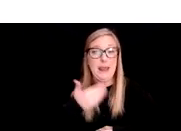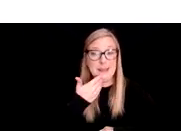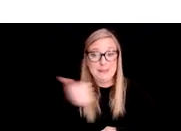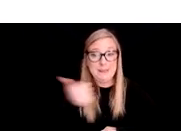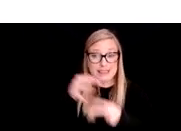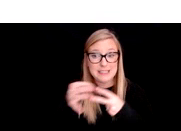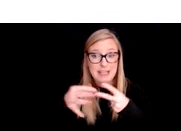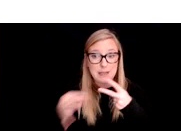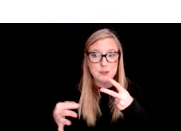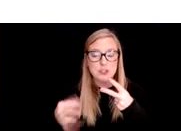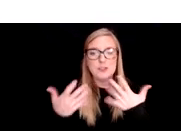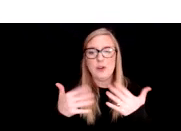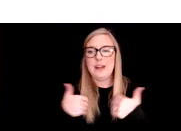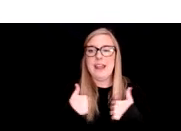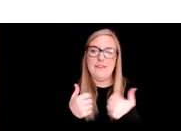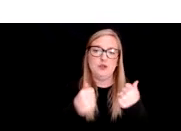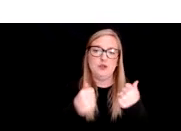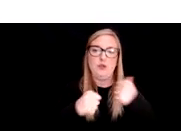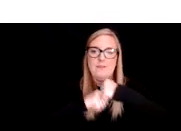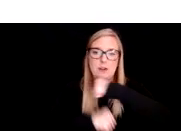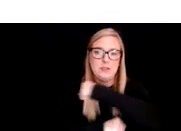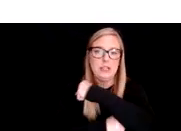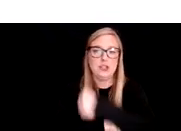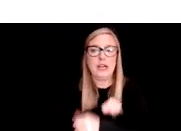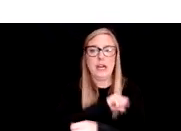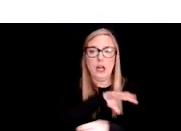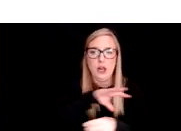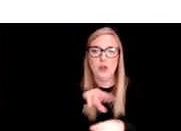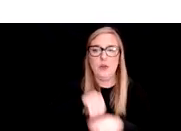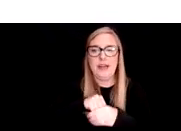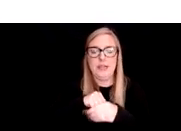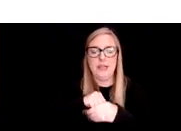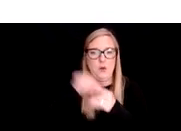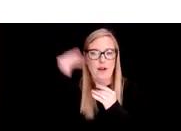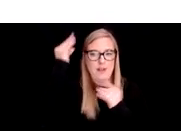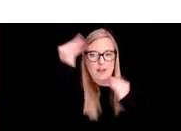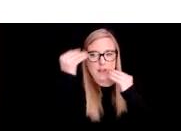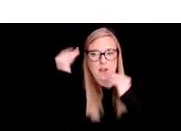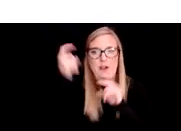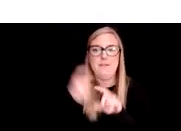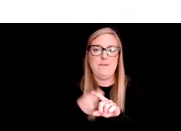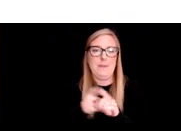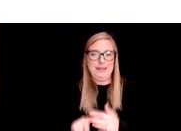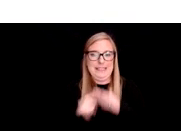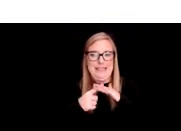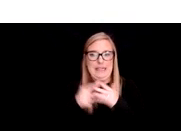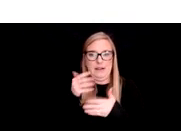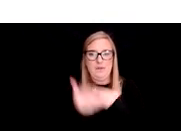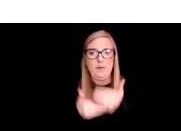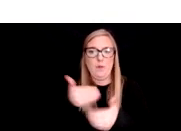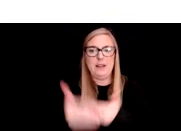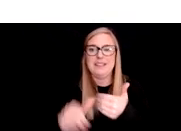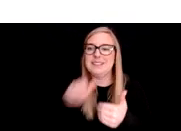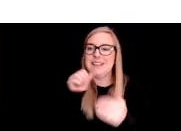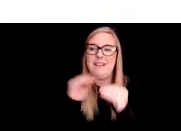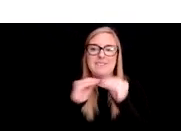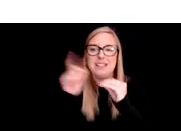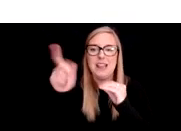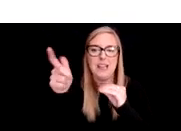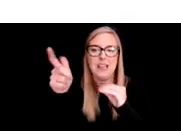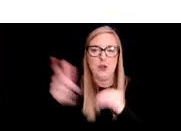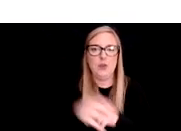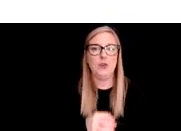solid foundation and building that into the stream of thought from the beginning. So if we want to dive